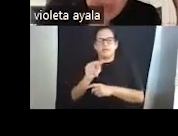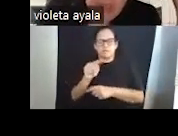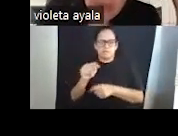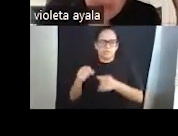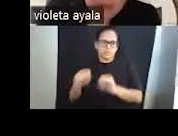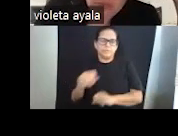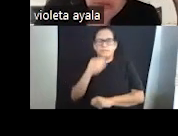a way, I am pushing